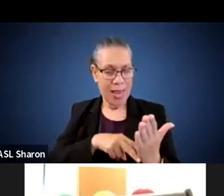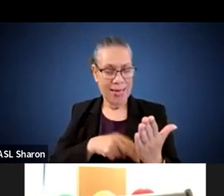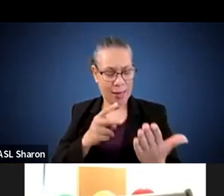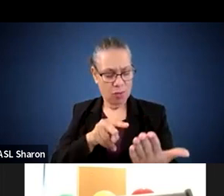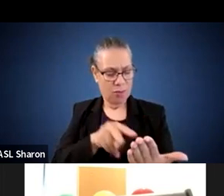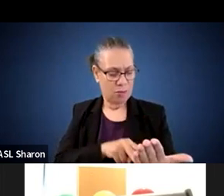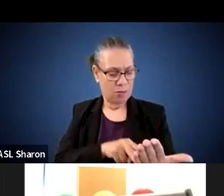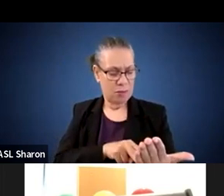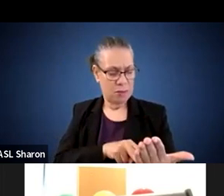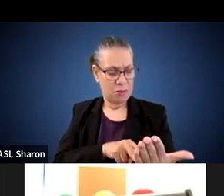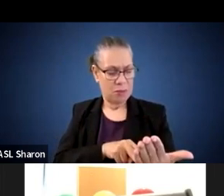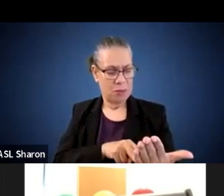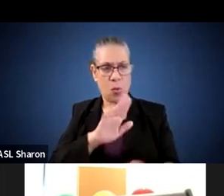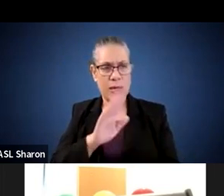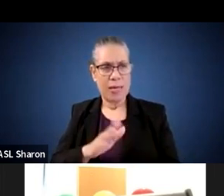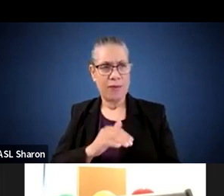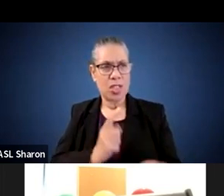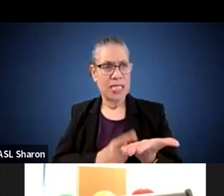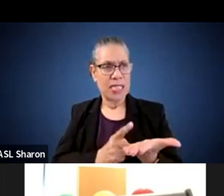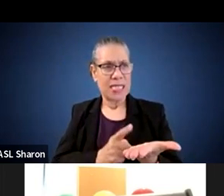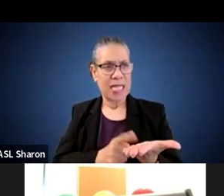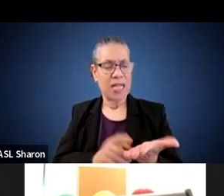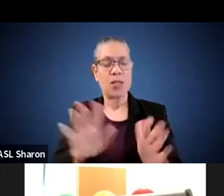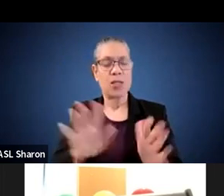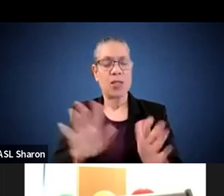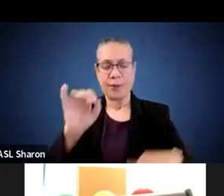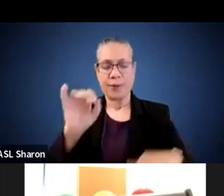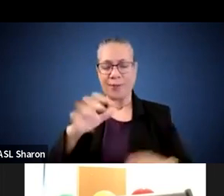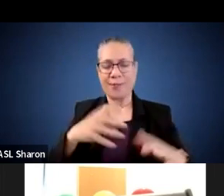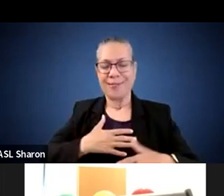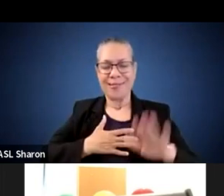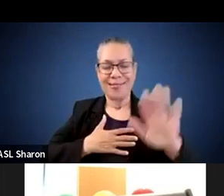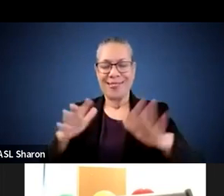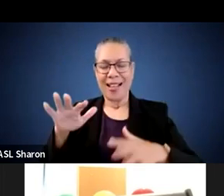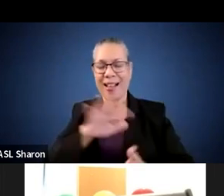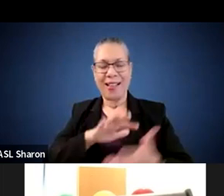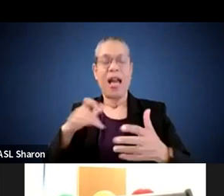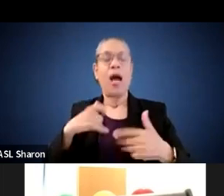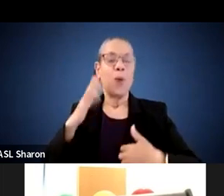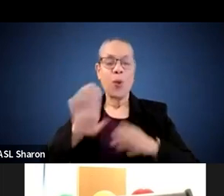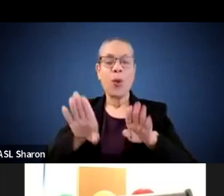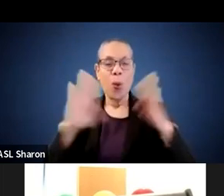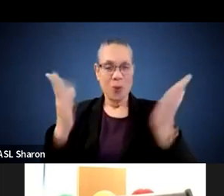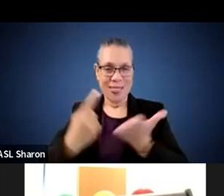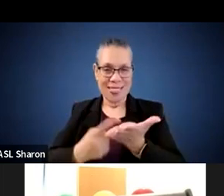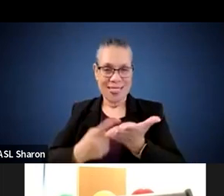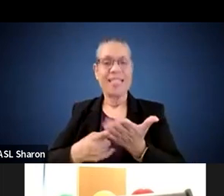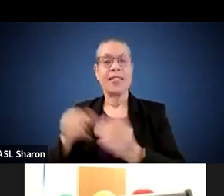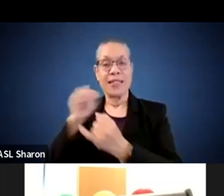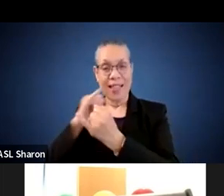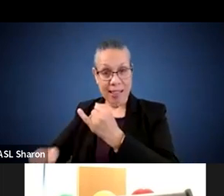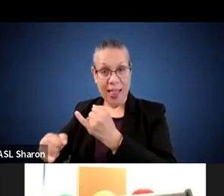too and it's like wait a minute we didn't have a chance to discuss the rest of them so yeah so I'll open it up to discussion and then we'll take the vote